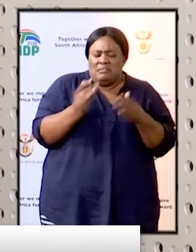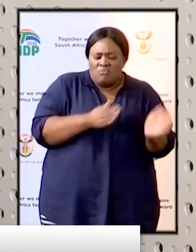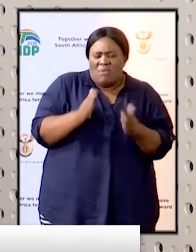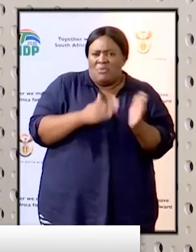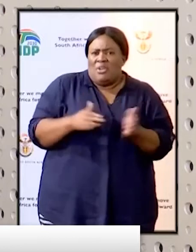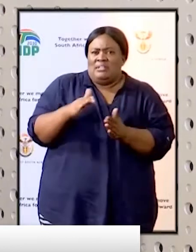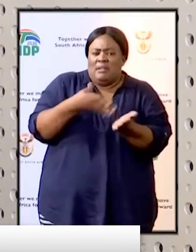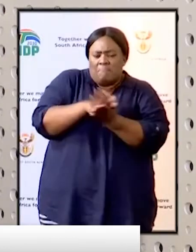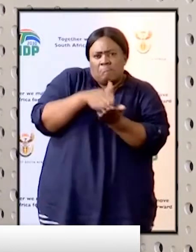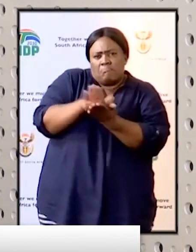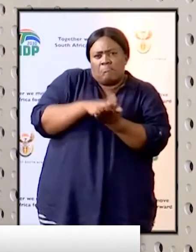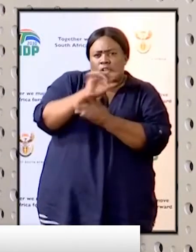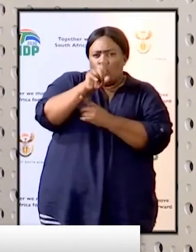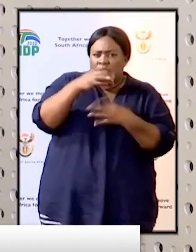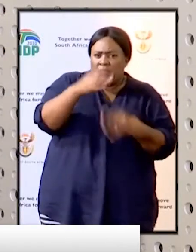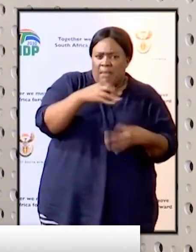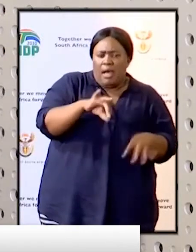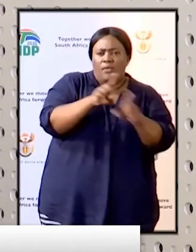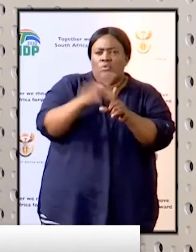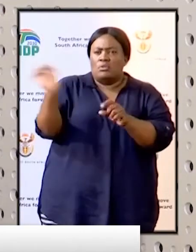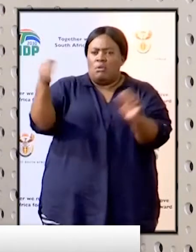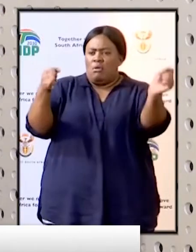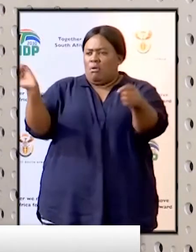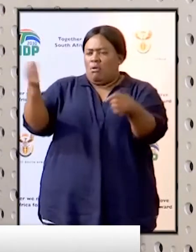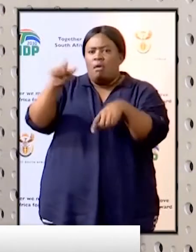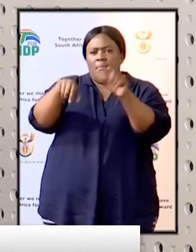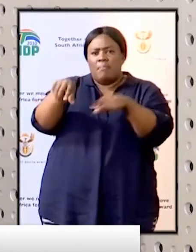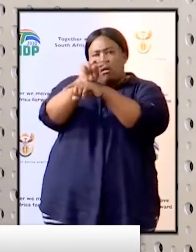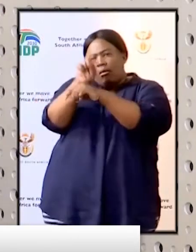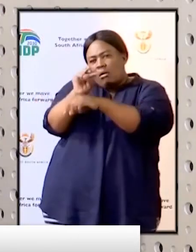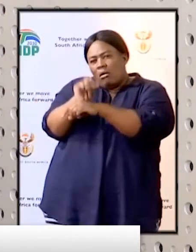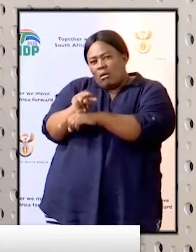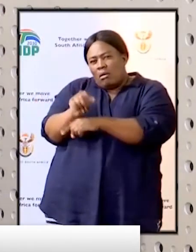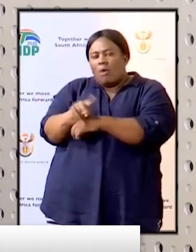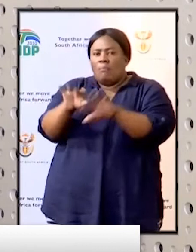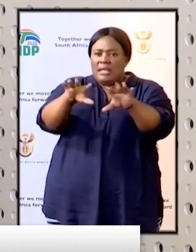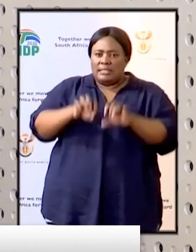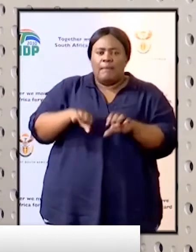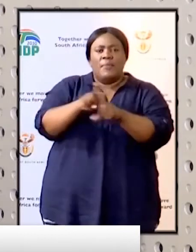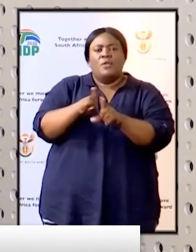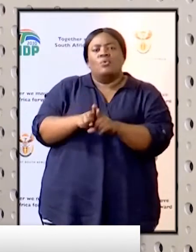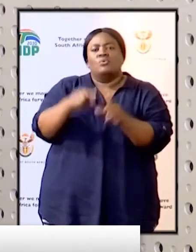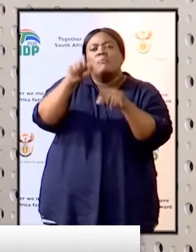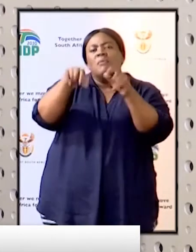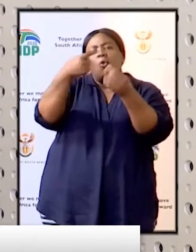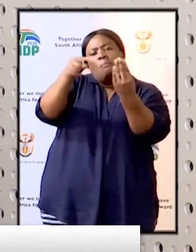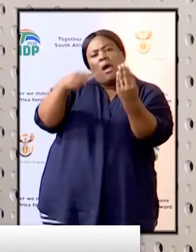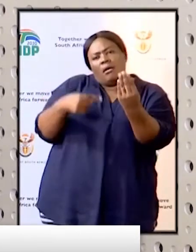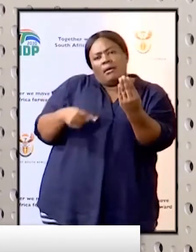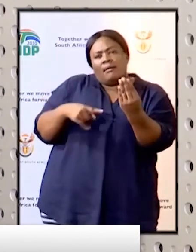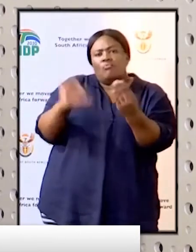question papers, the appointment of invigilators, markers, and the general readiness in marking centers. So